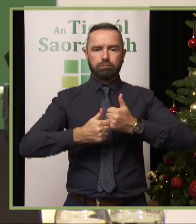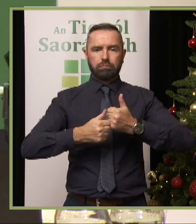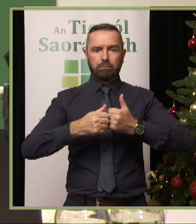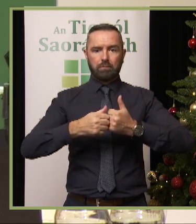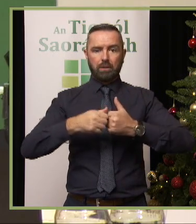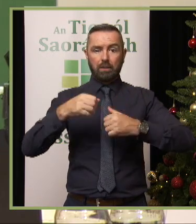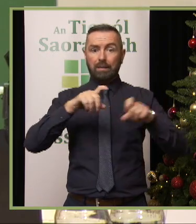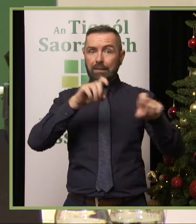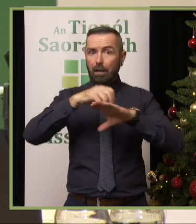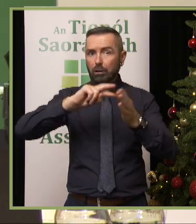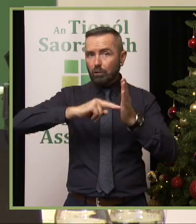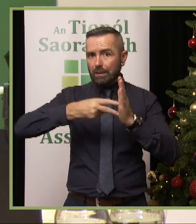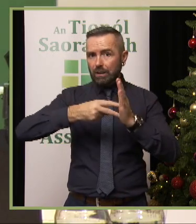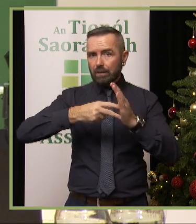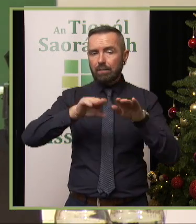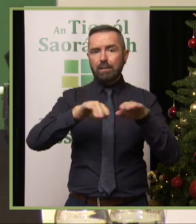strategy? Table 9?